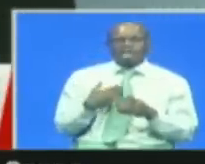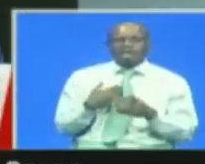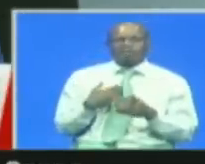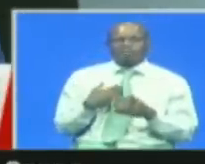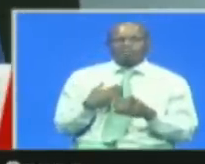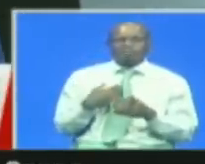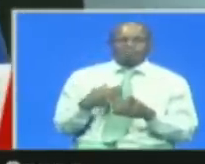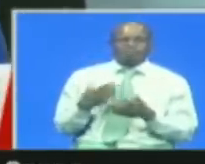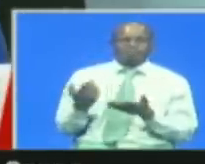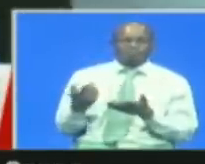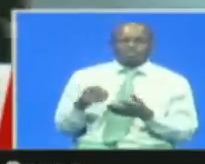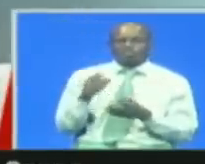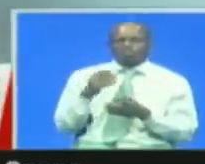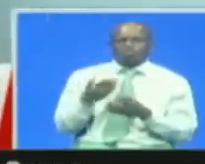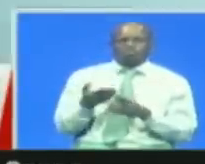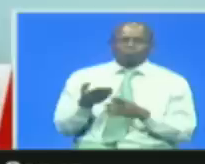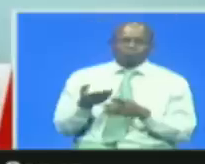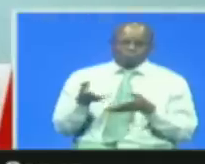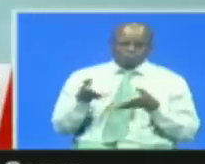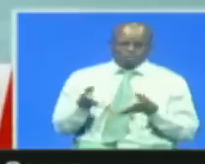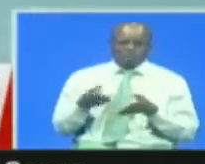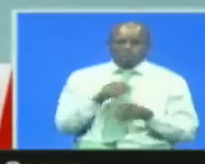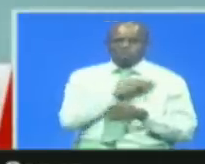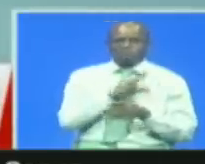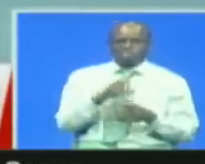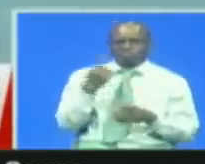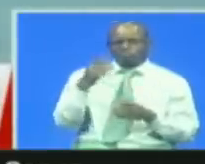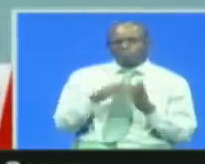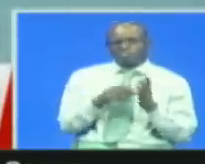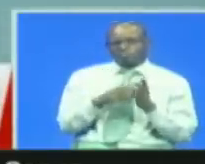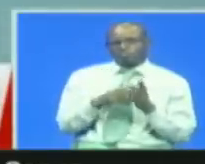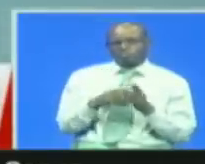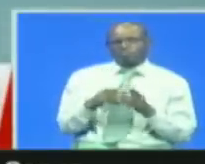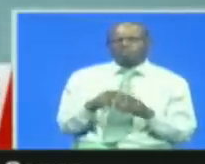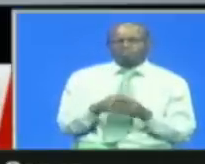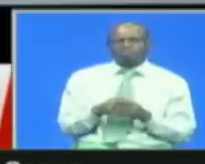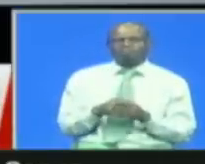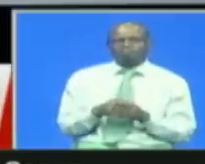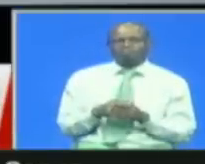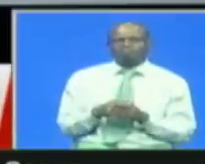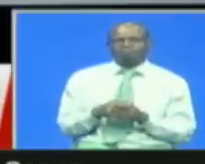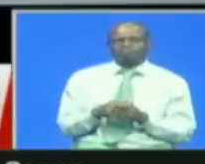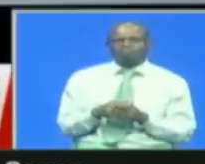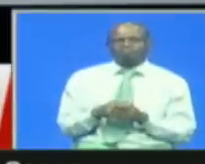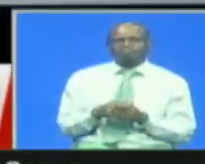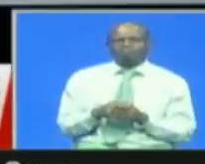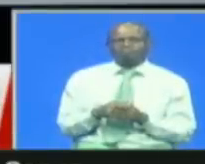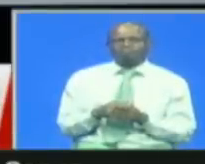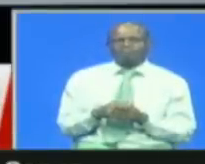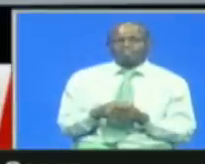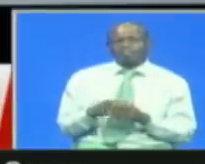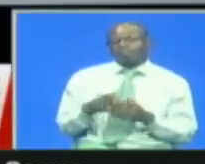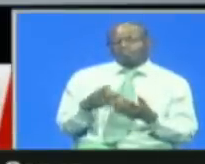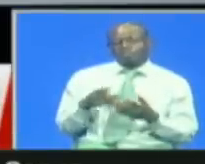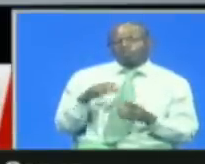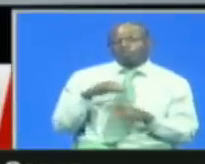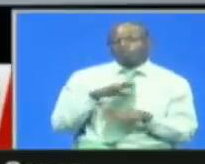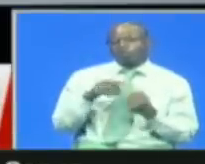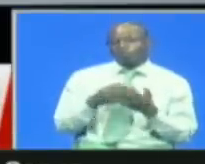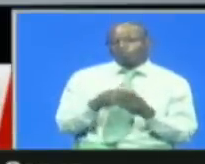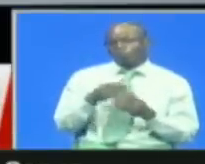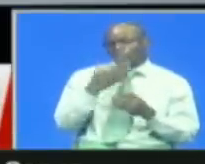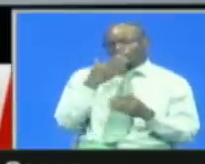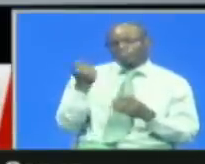Governor Alfred Mutua. Silas Apollo, NTV. Maybe we can allow our... All the best to Colonel